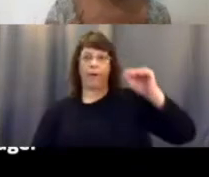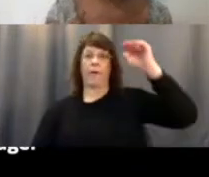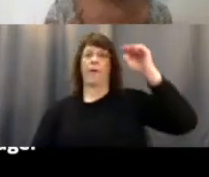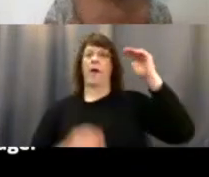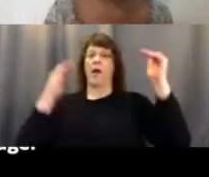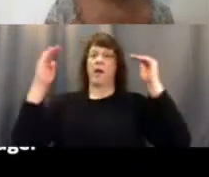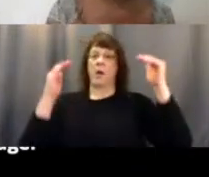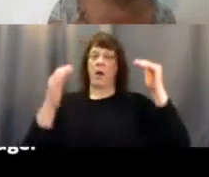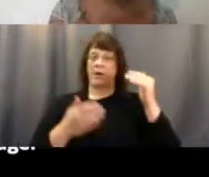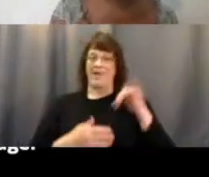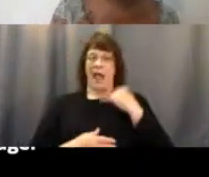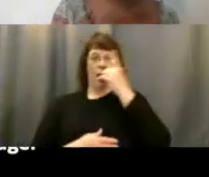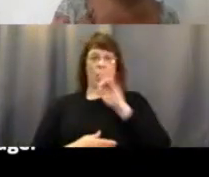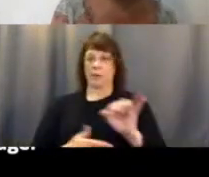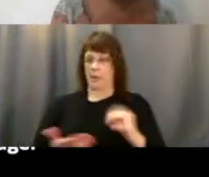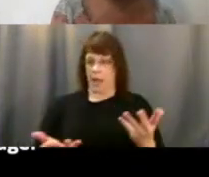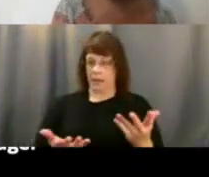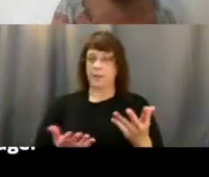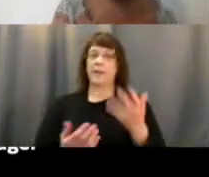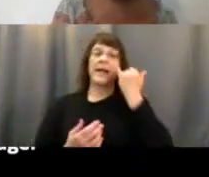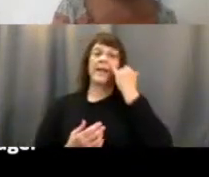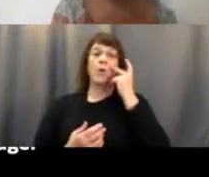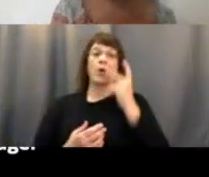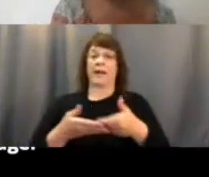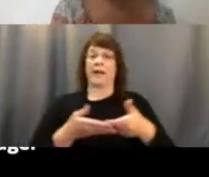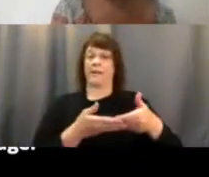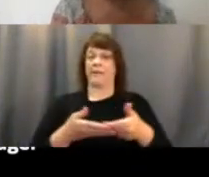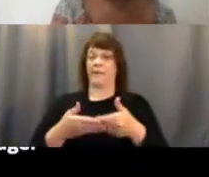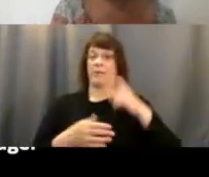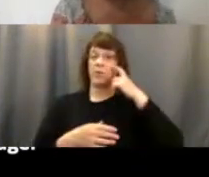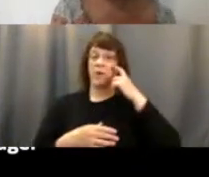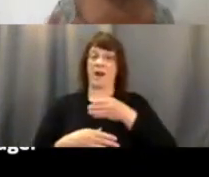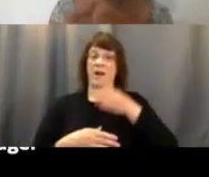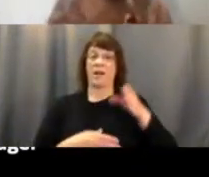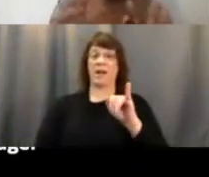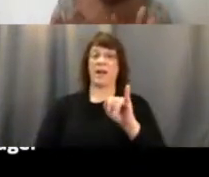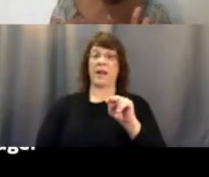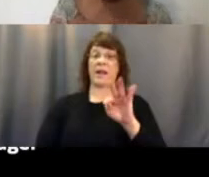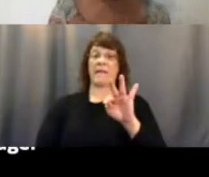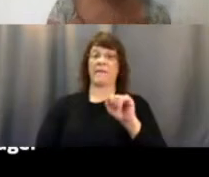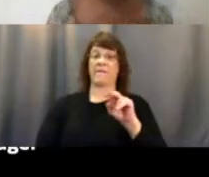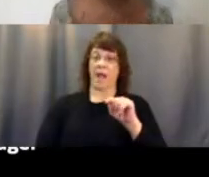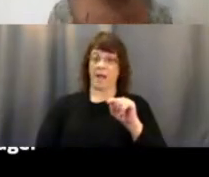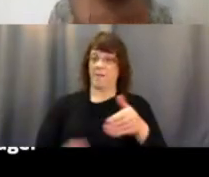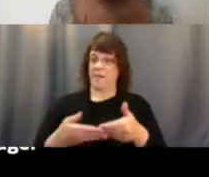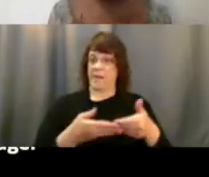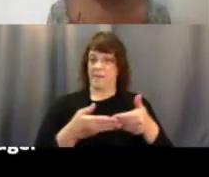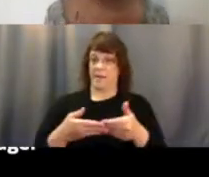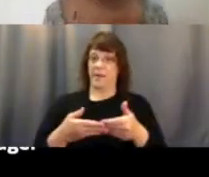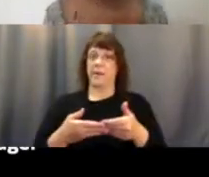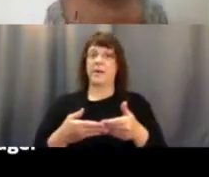looks like. So if we look at an infant brain, you can see that those squiggly lines, they aren't as